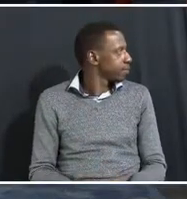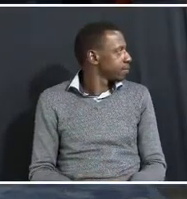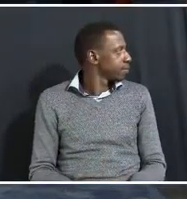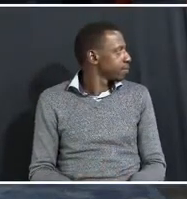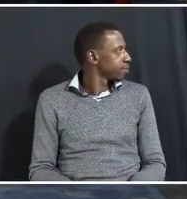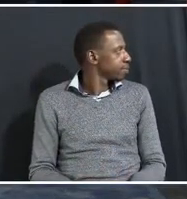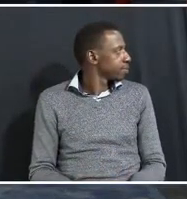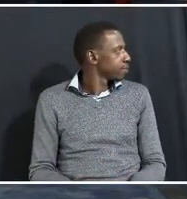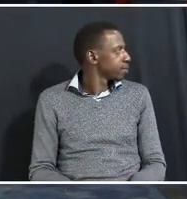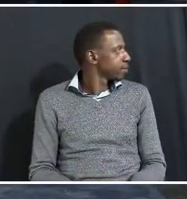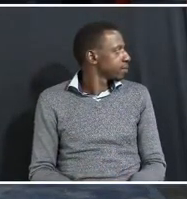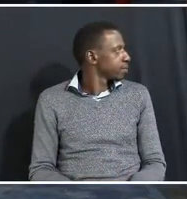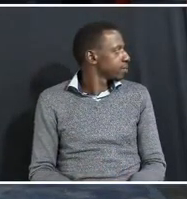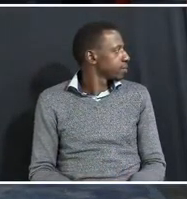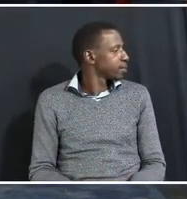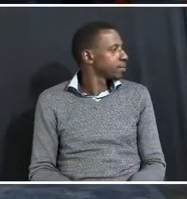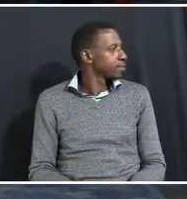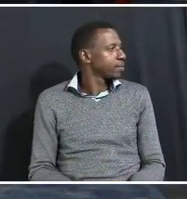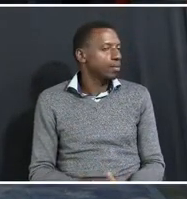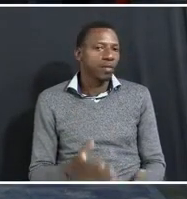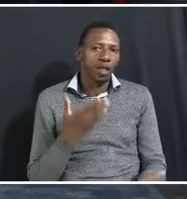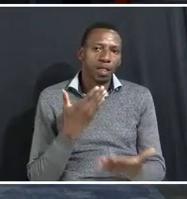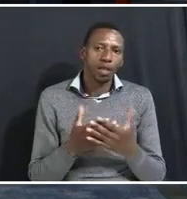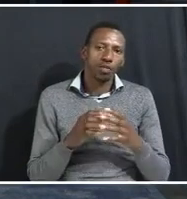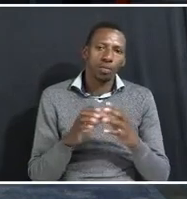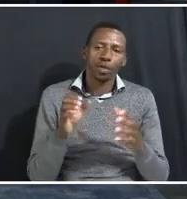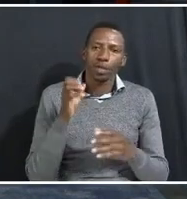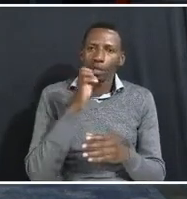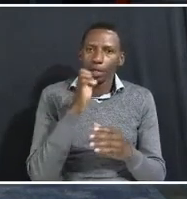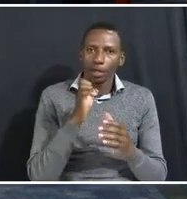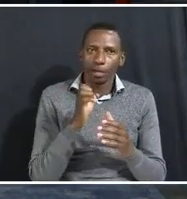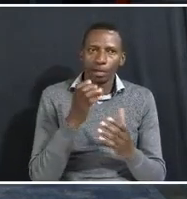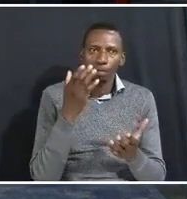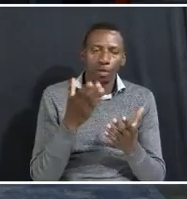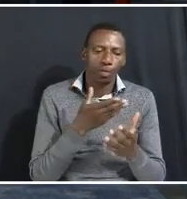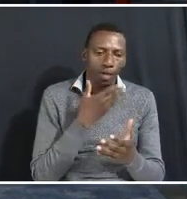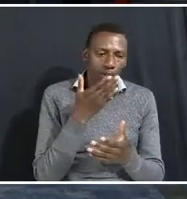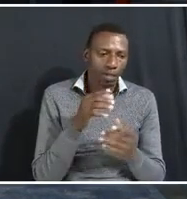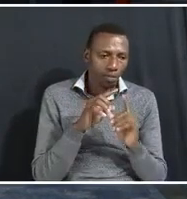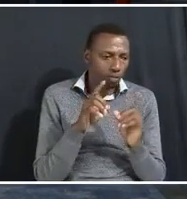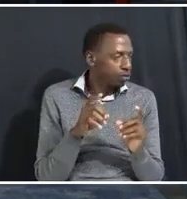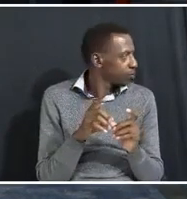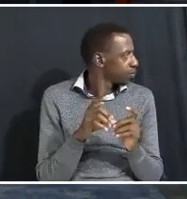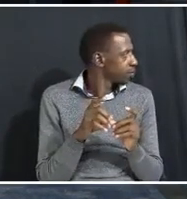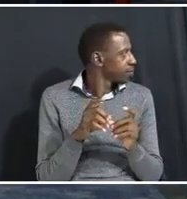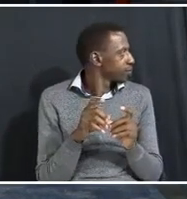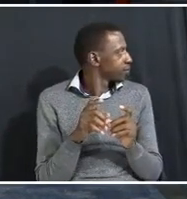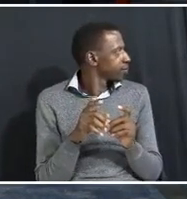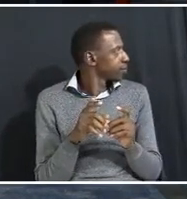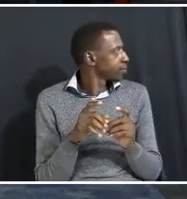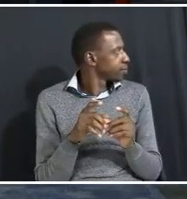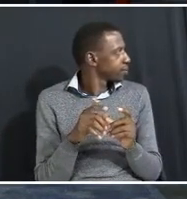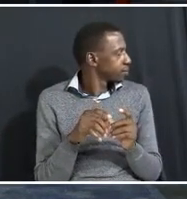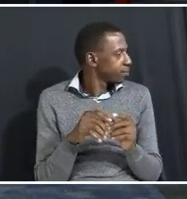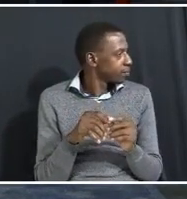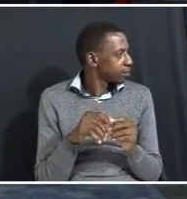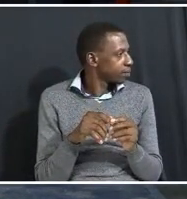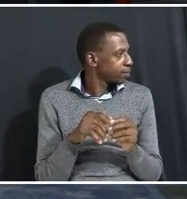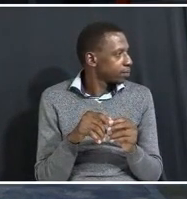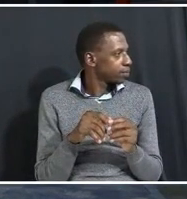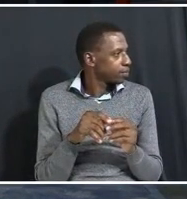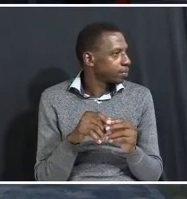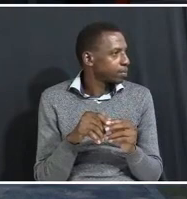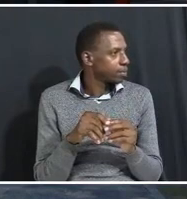Nora. Elder, you may be able to answer the question of how do we